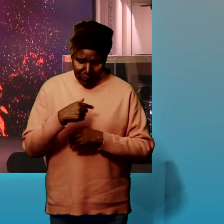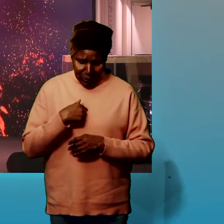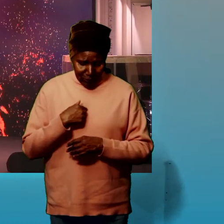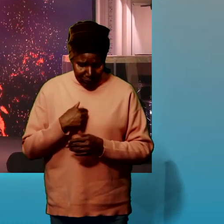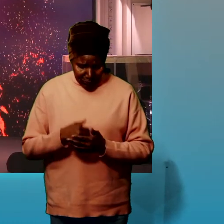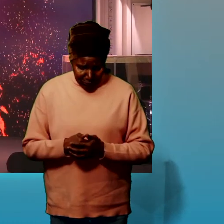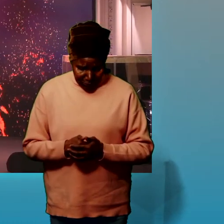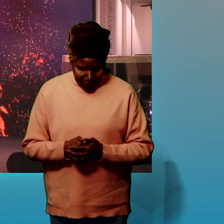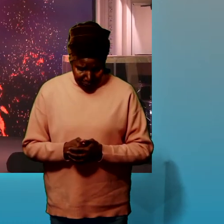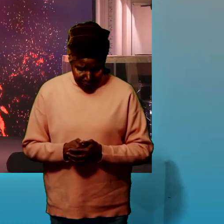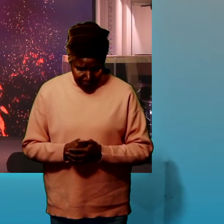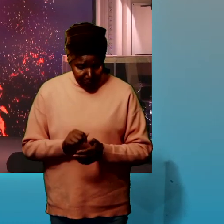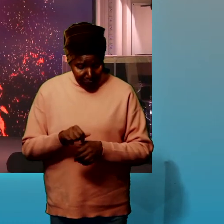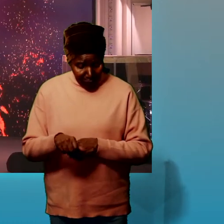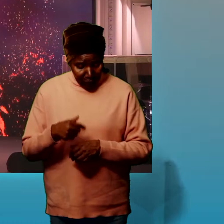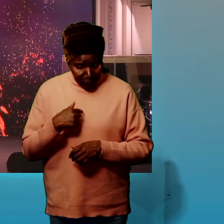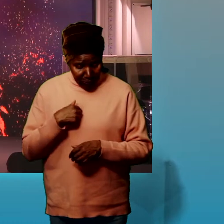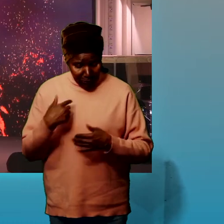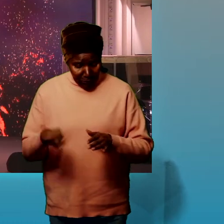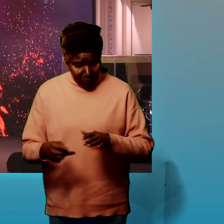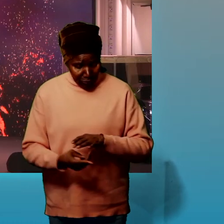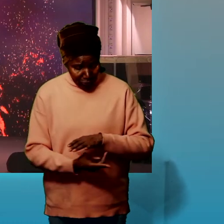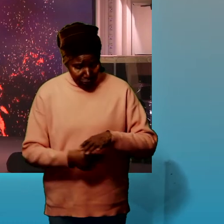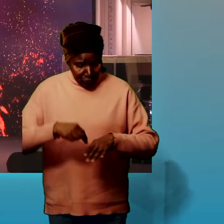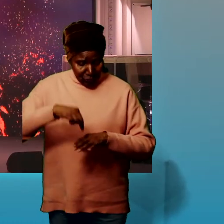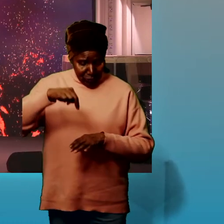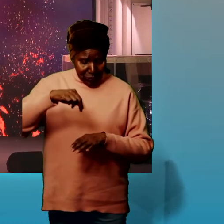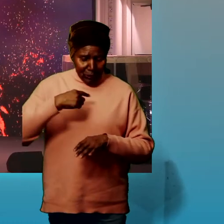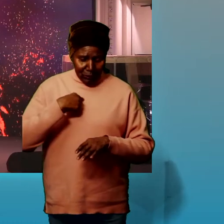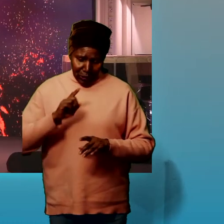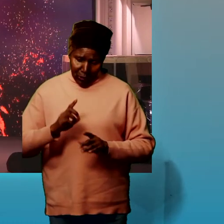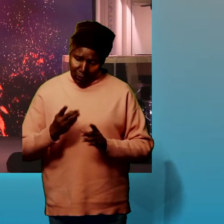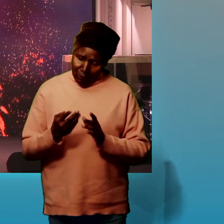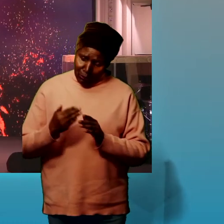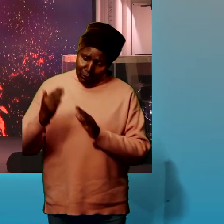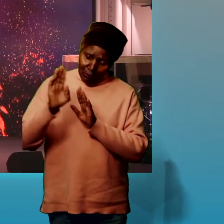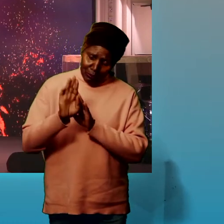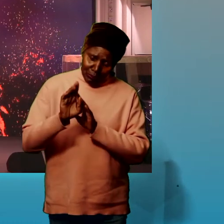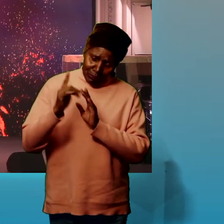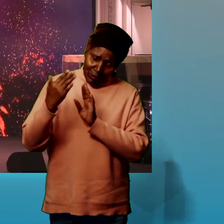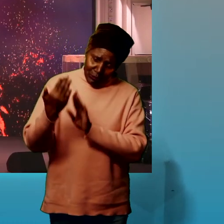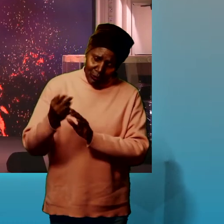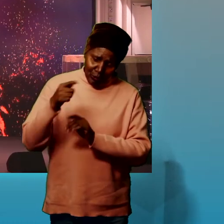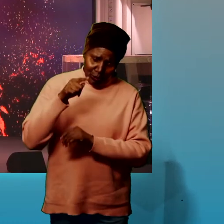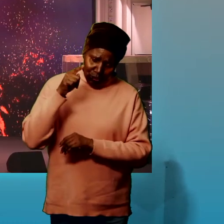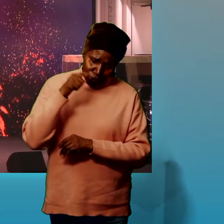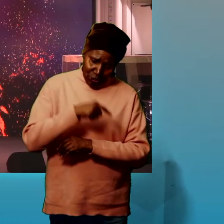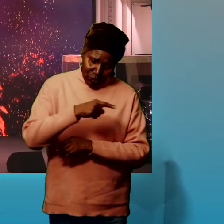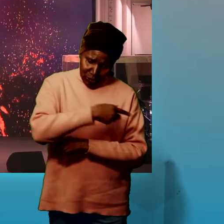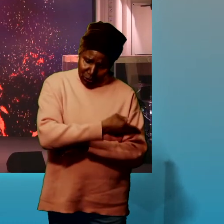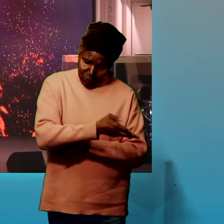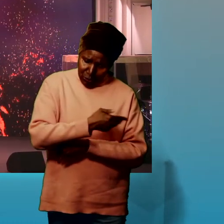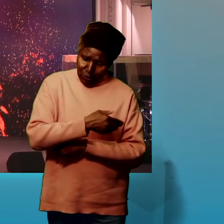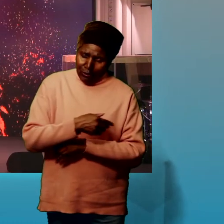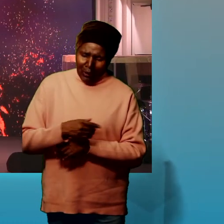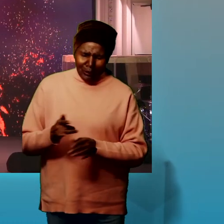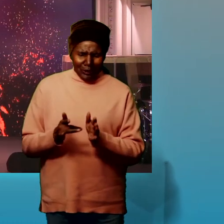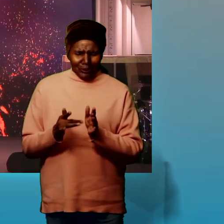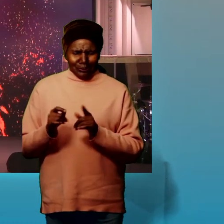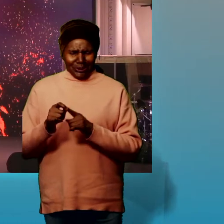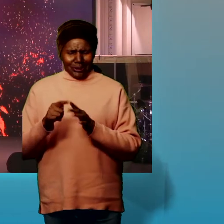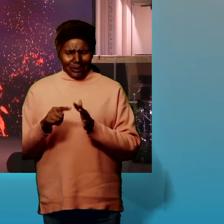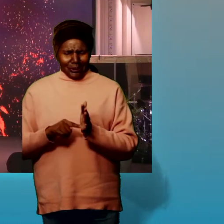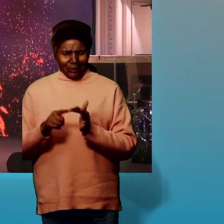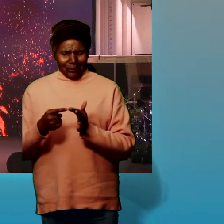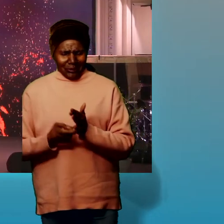scattered. But after I've risen, I'll go ahead of you." And Peter protests, "Even if they all fall away, I